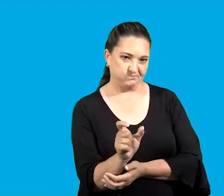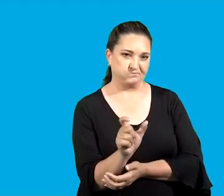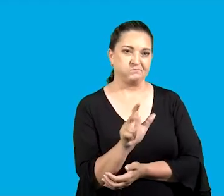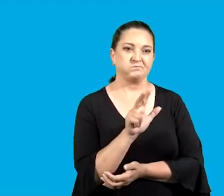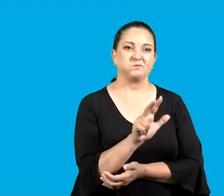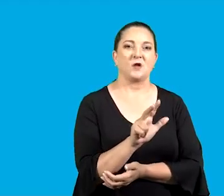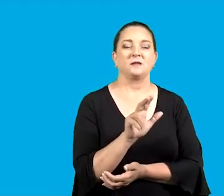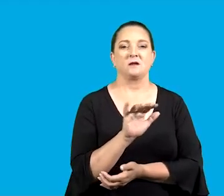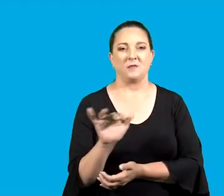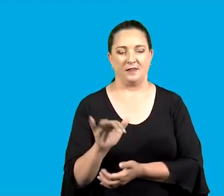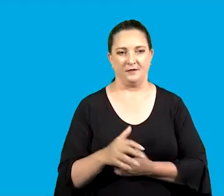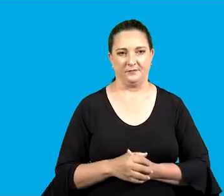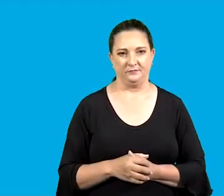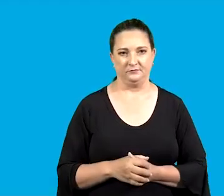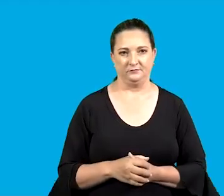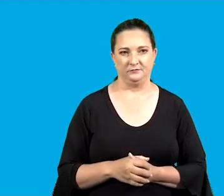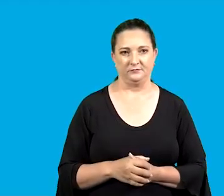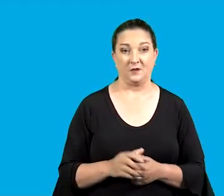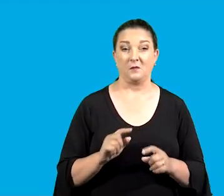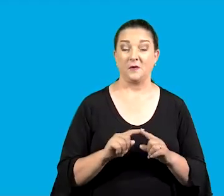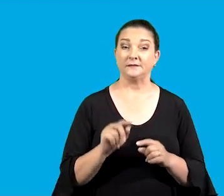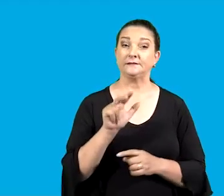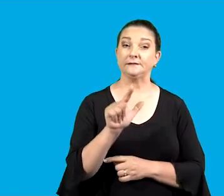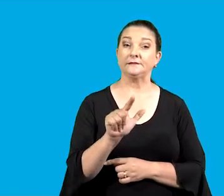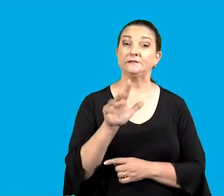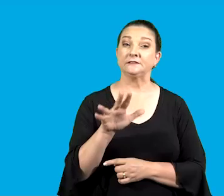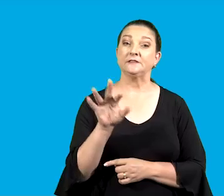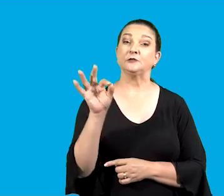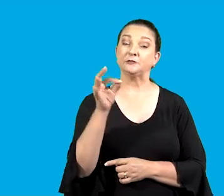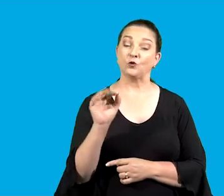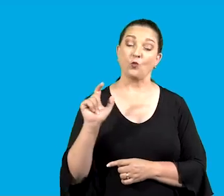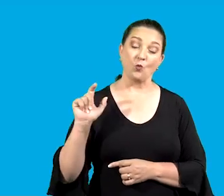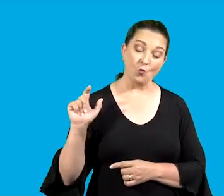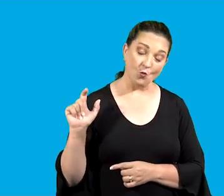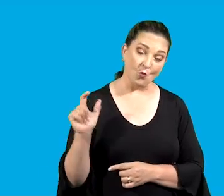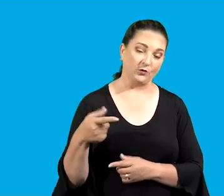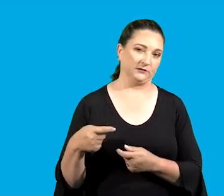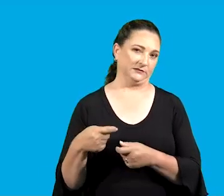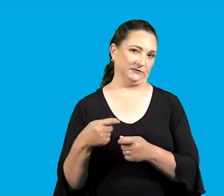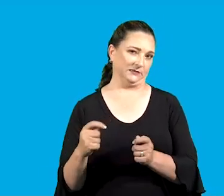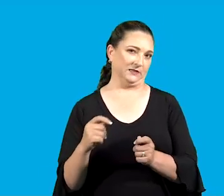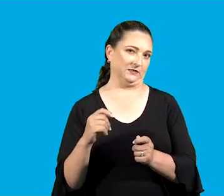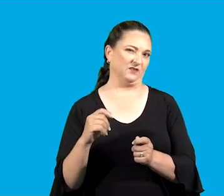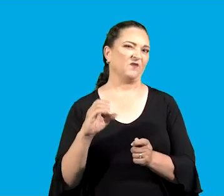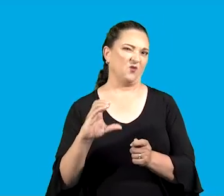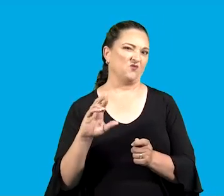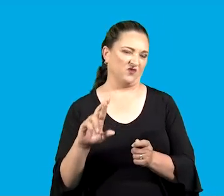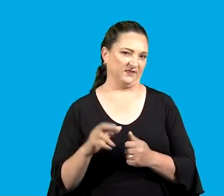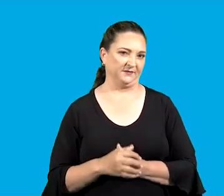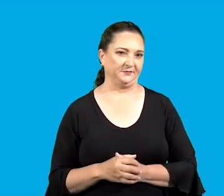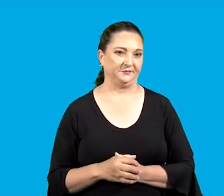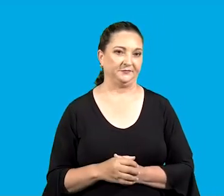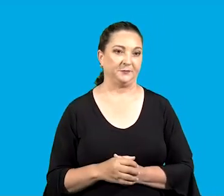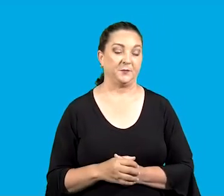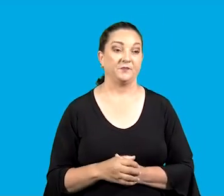told 75% of all sales are on credit. So I'll then take